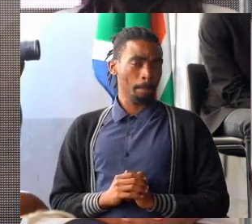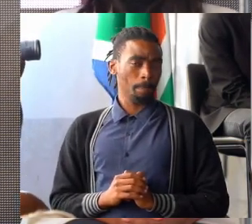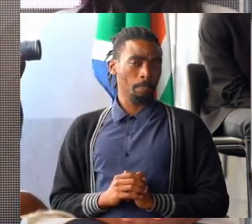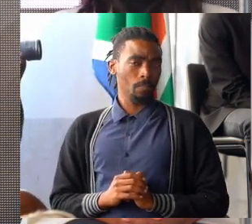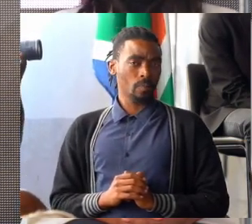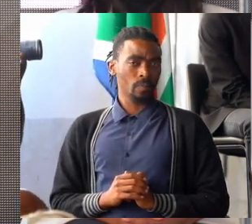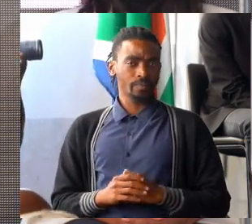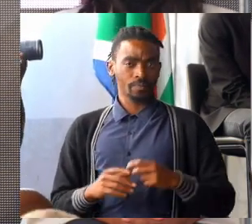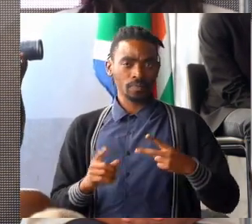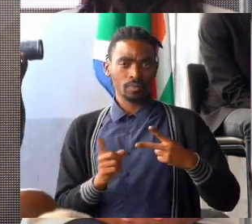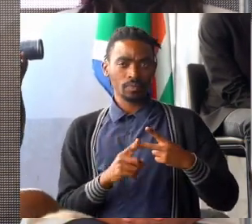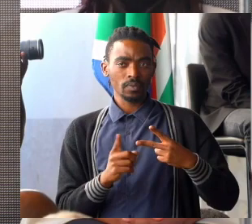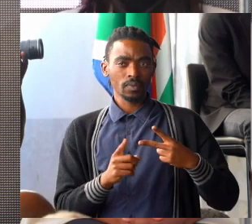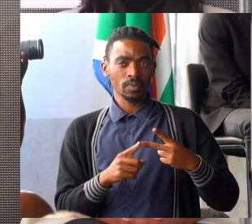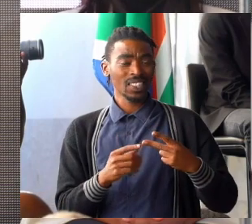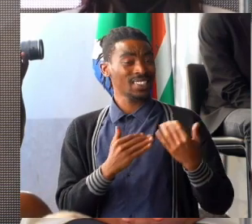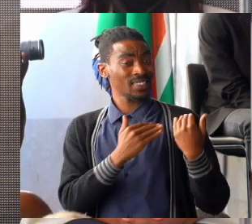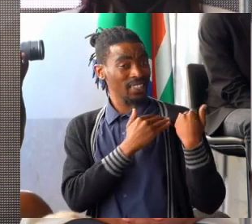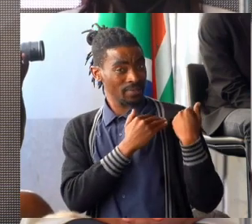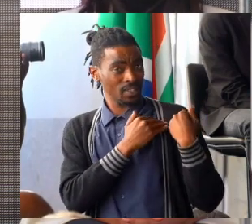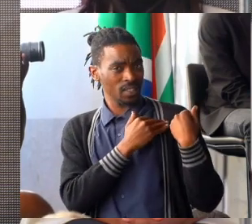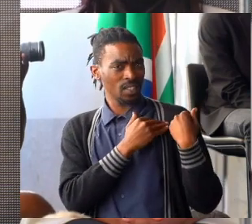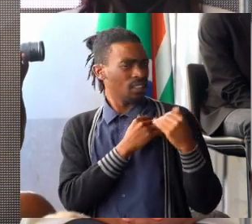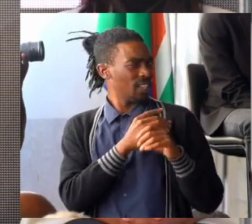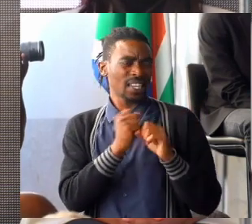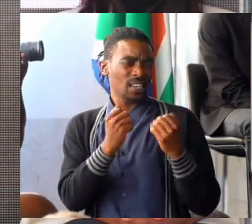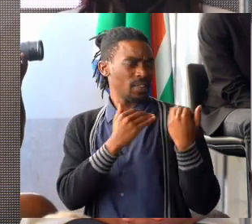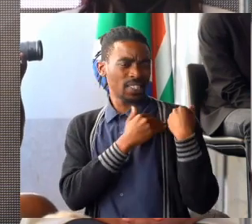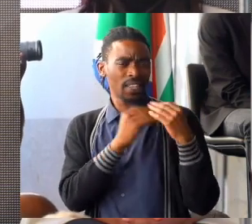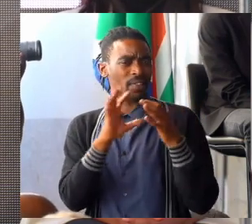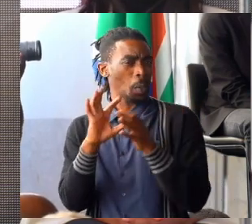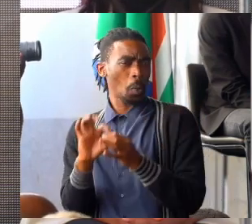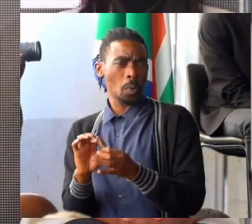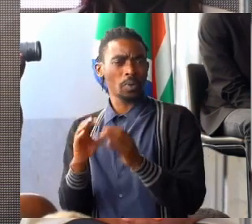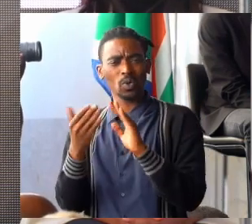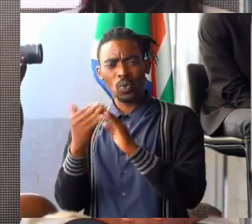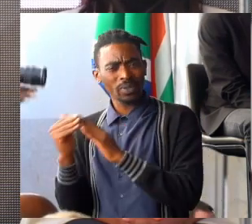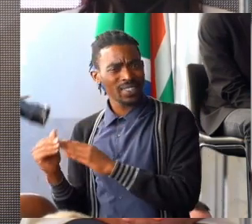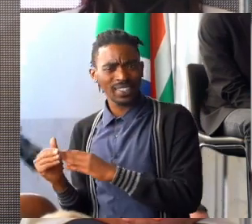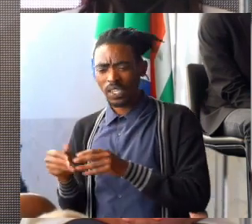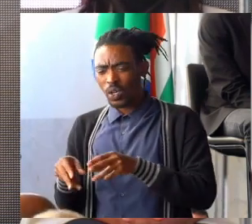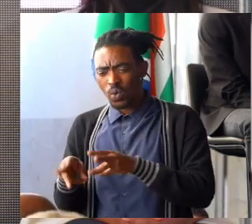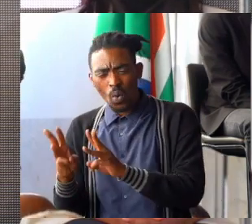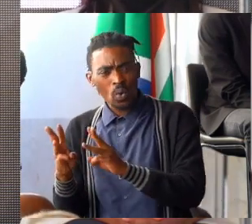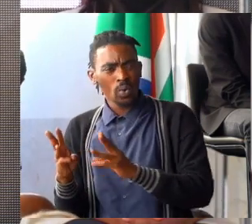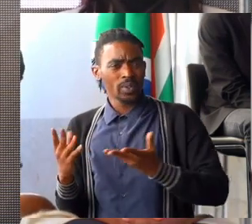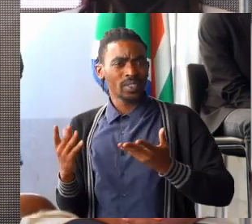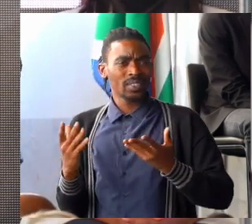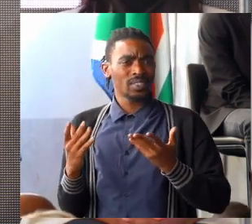The second is safety. South Africans are unsafe in their homes, in their communities, on the roads, and